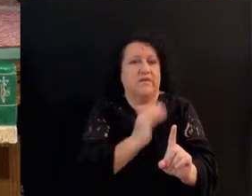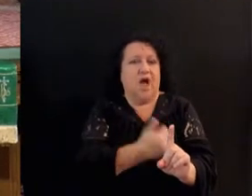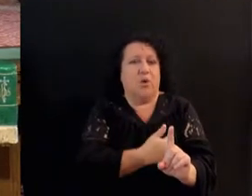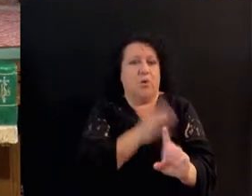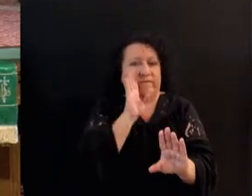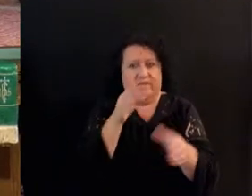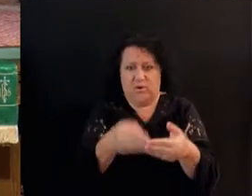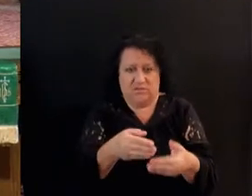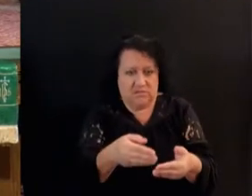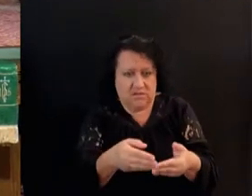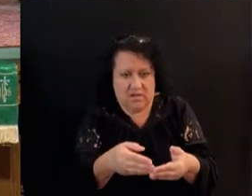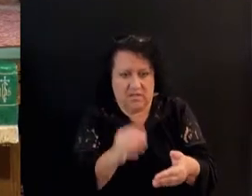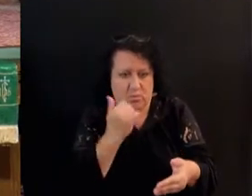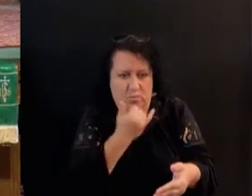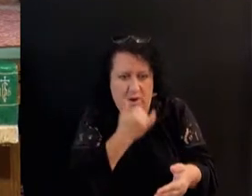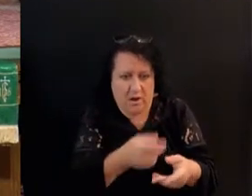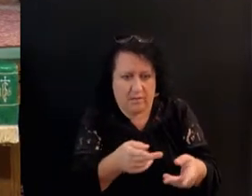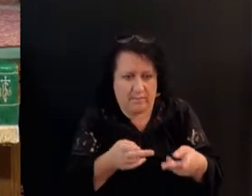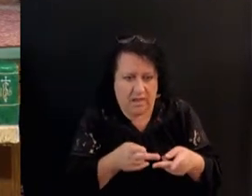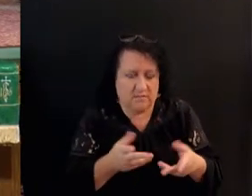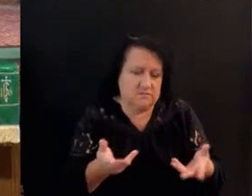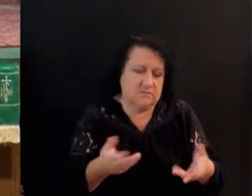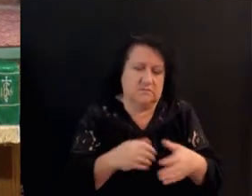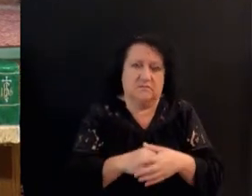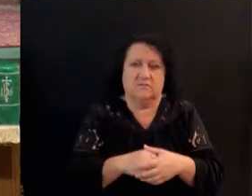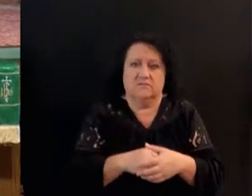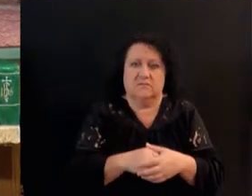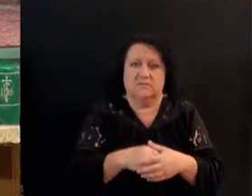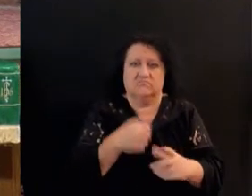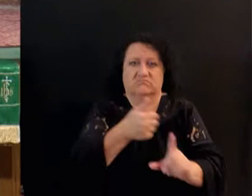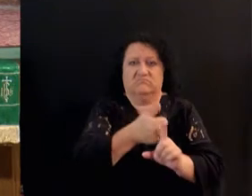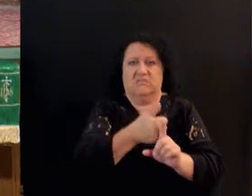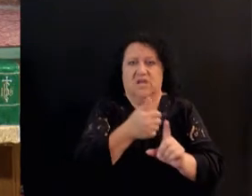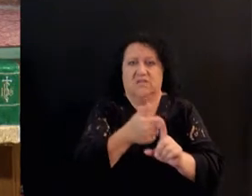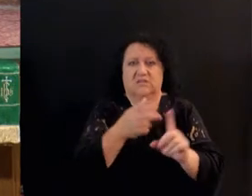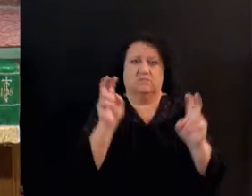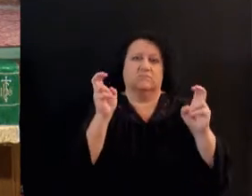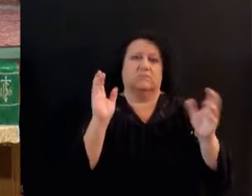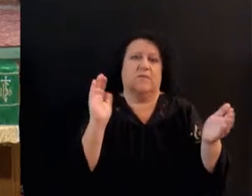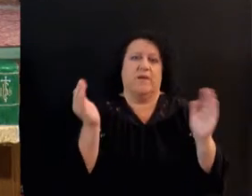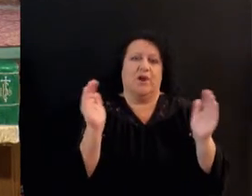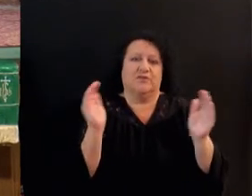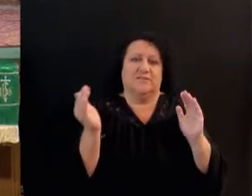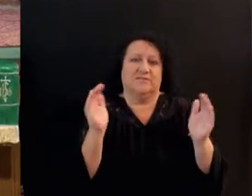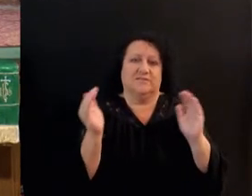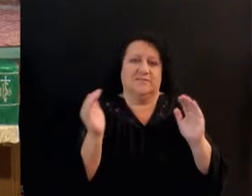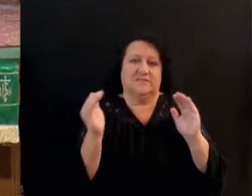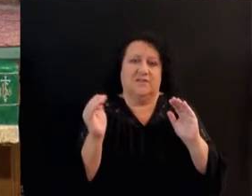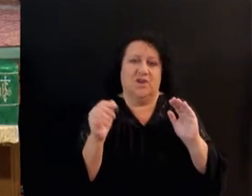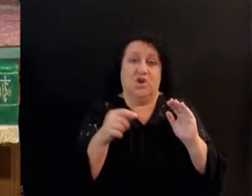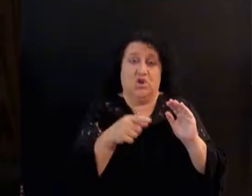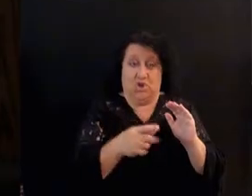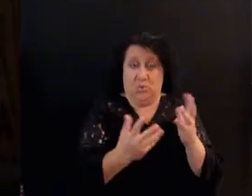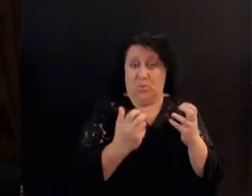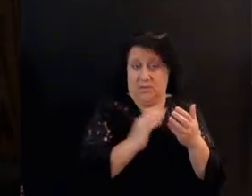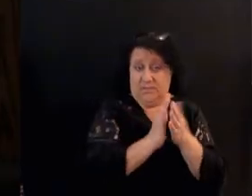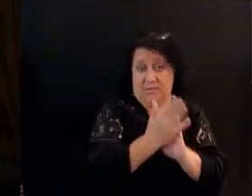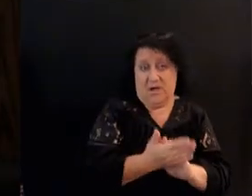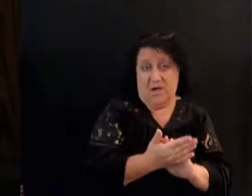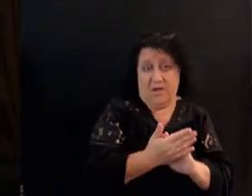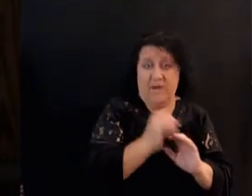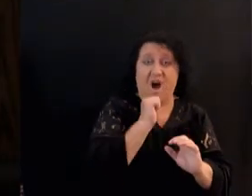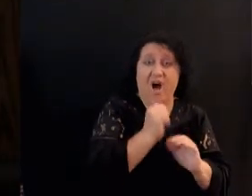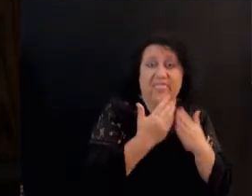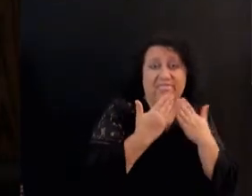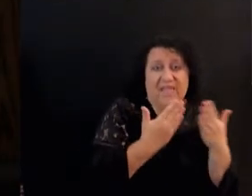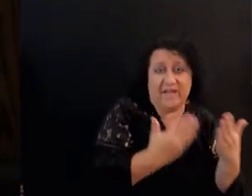wrong place, and that is what we call comparison. You want to become unthankful or ungrateful in a hurry?